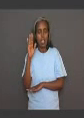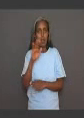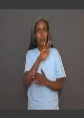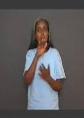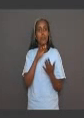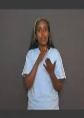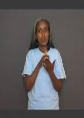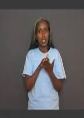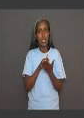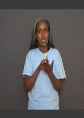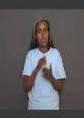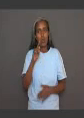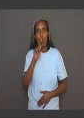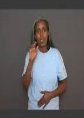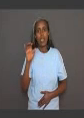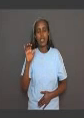between